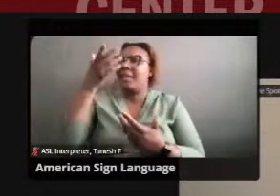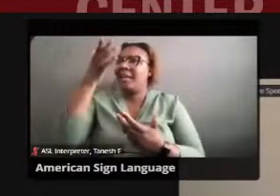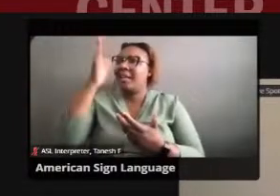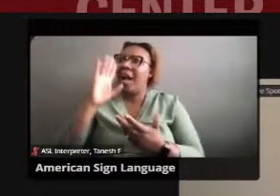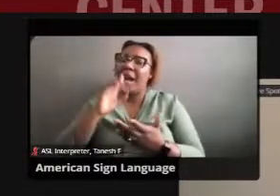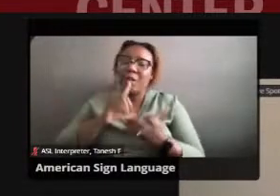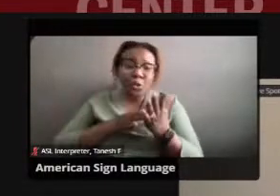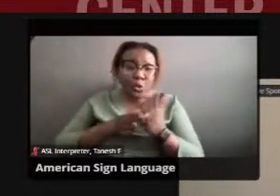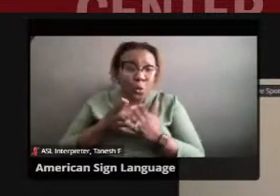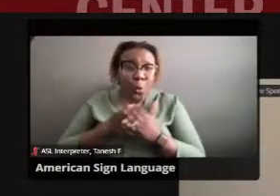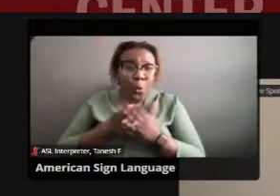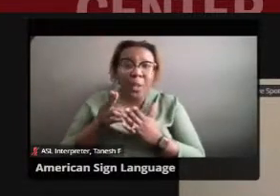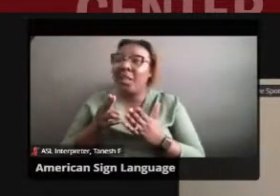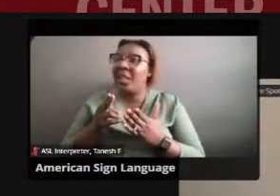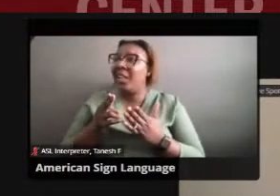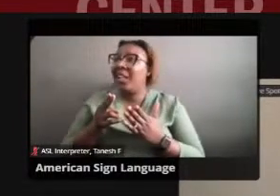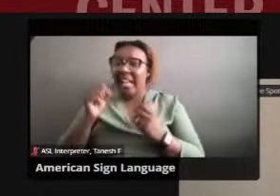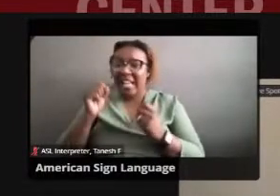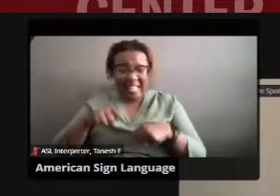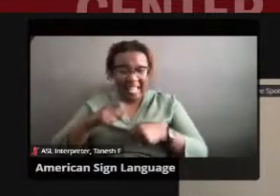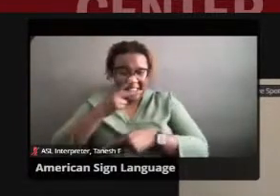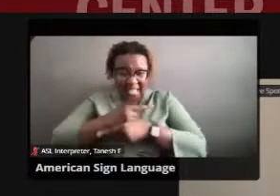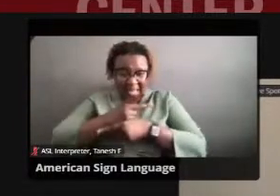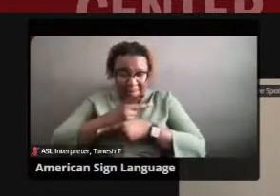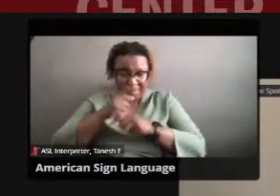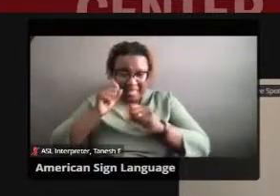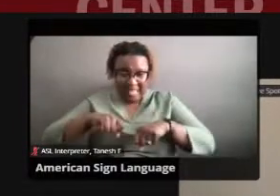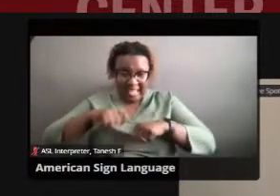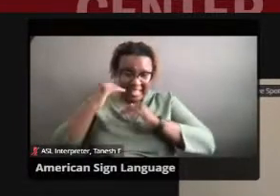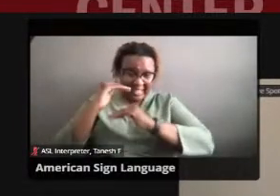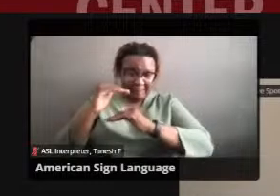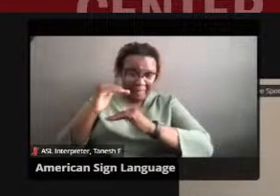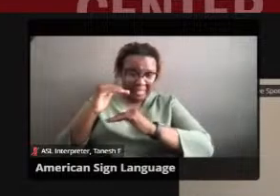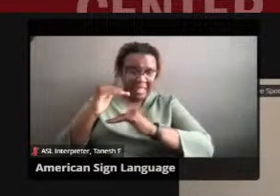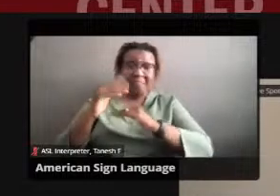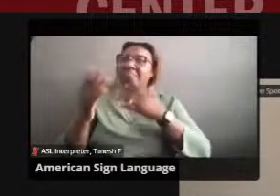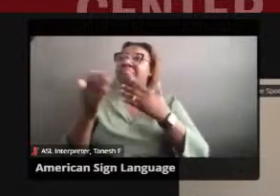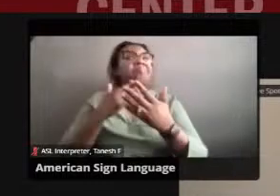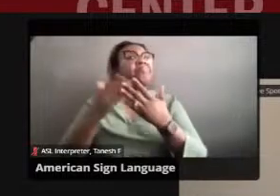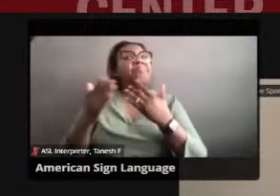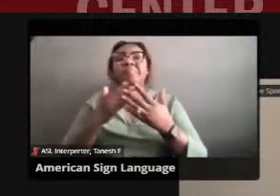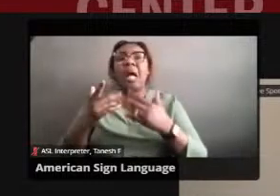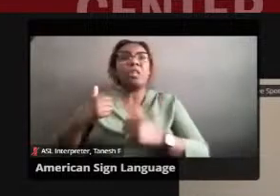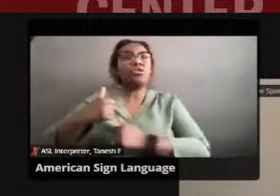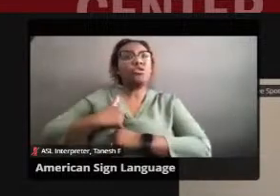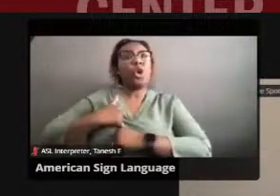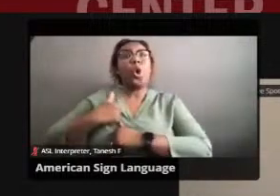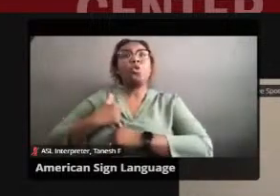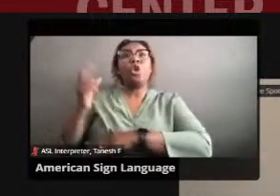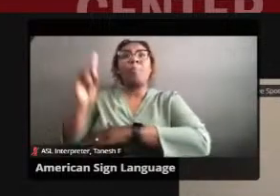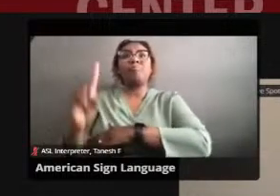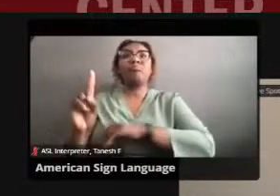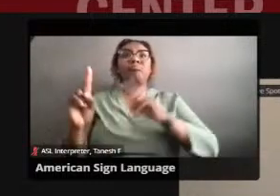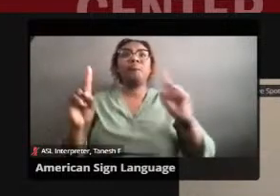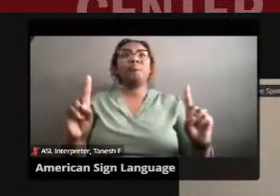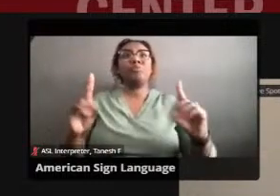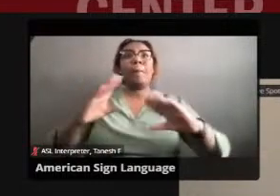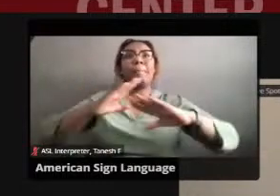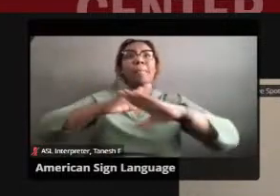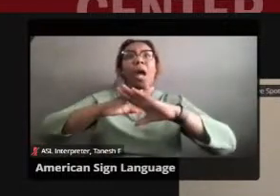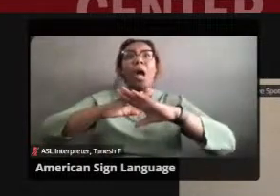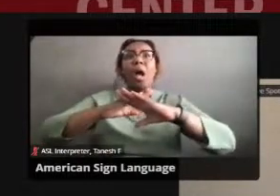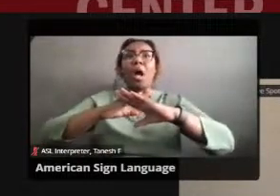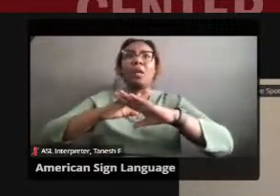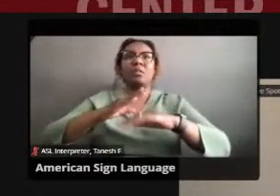boulder blocking the pathway or by soldiers standing guard or by oppressive systems that only need him